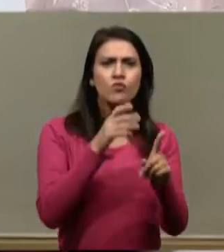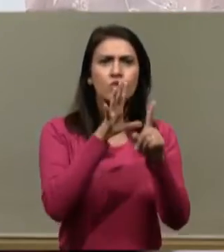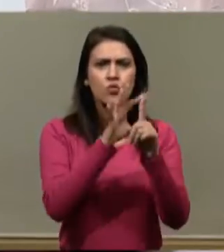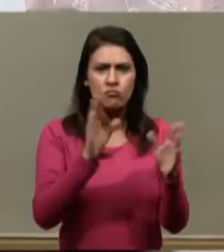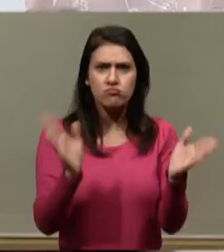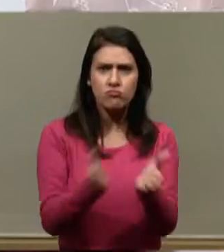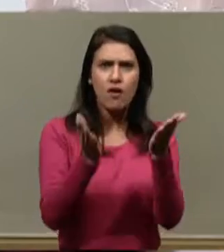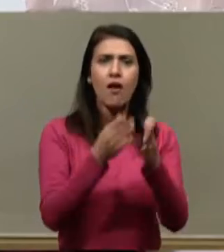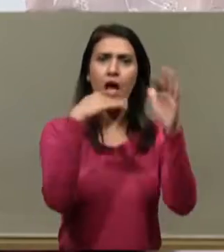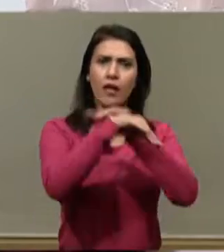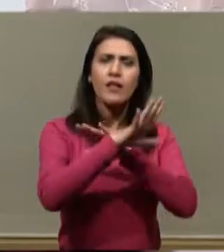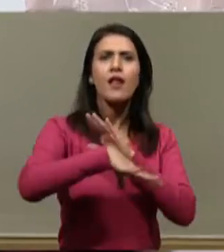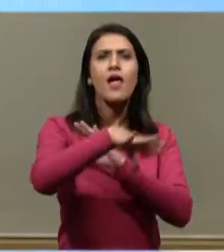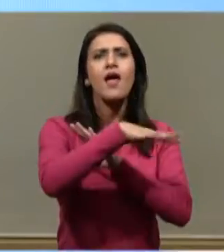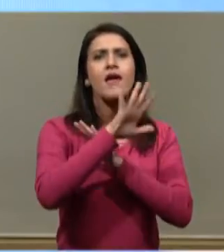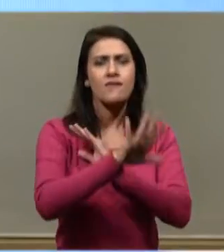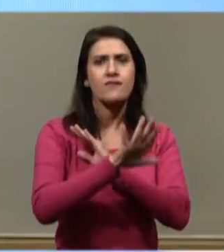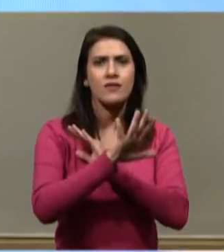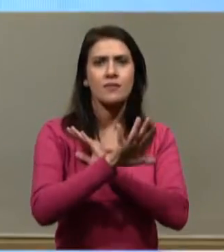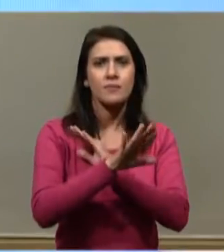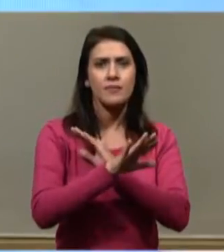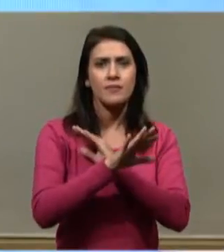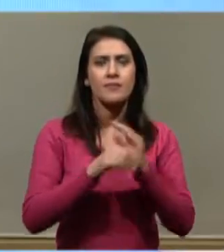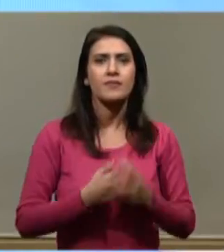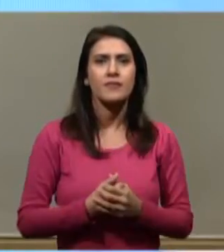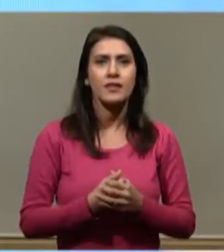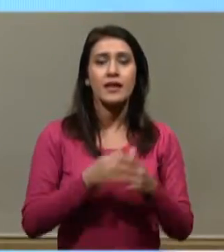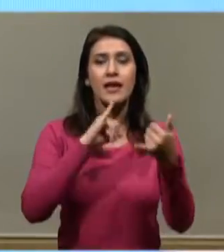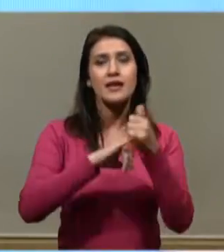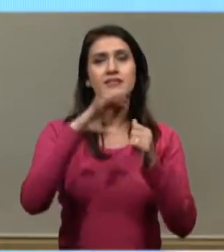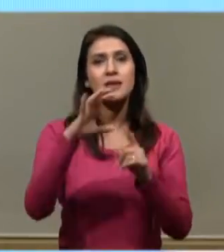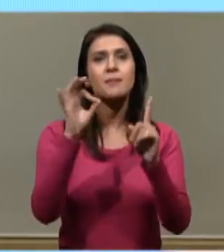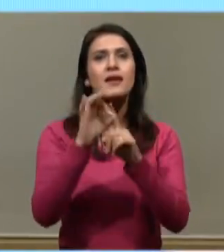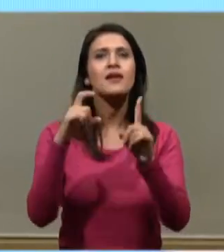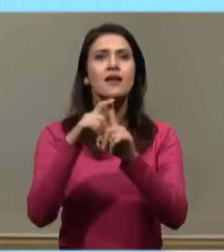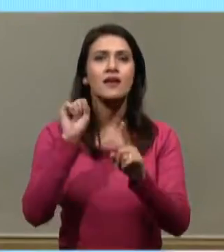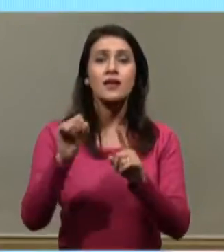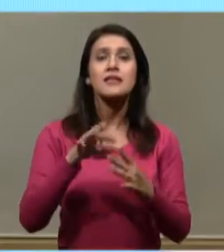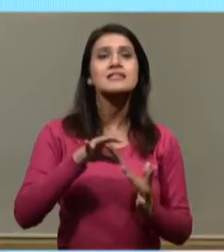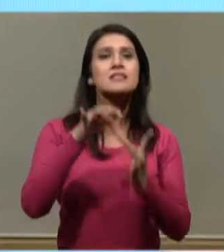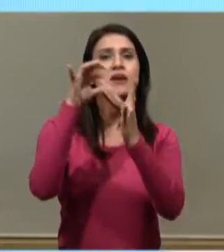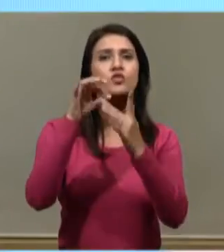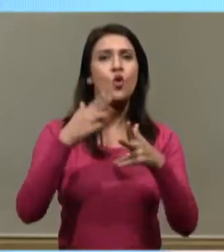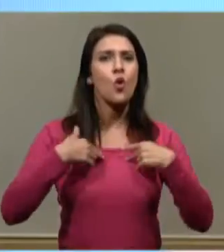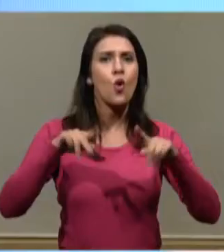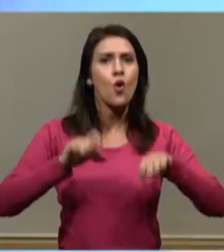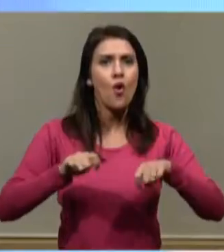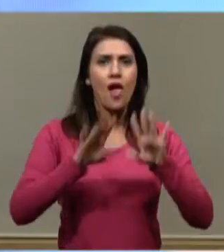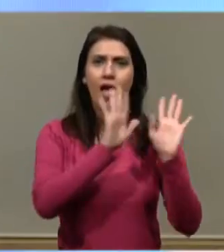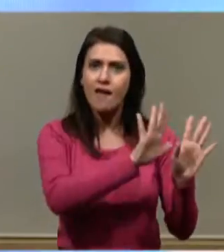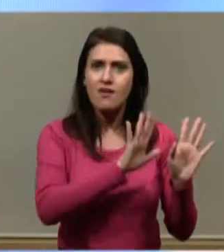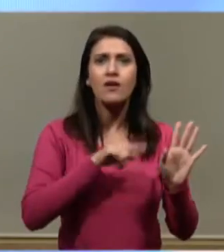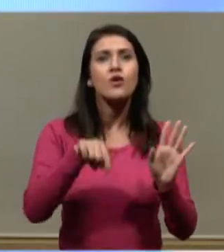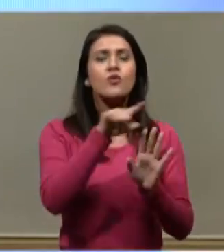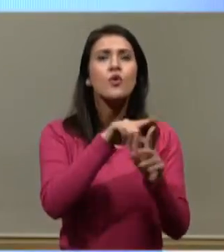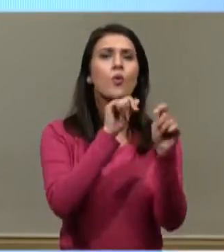law itself, which is your SCPDs, your district level committees, the special courts, when framework like that